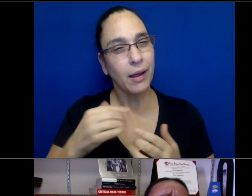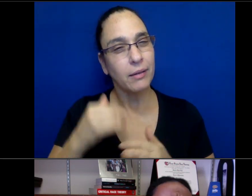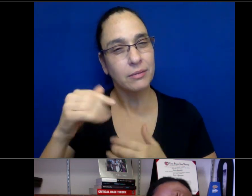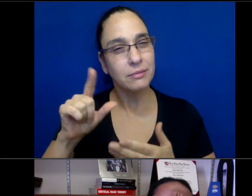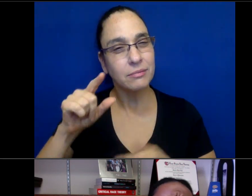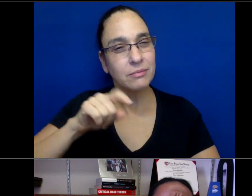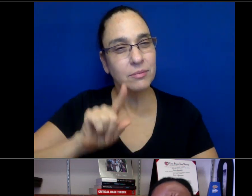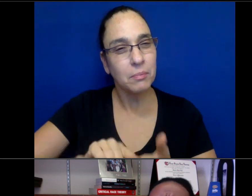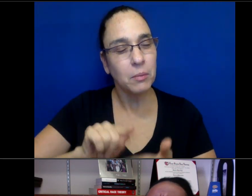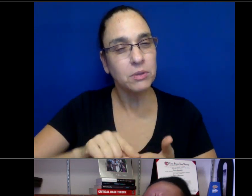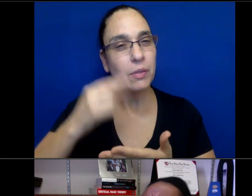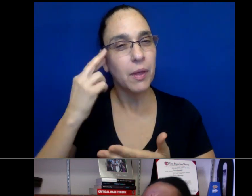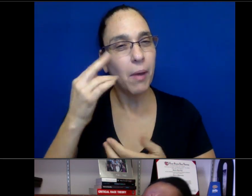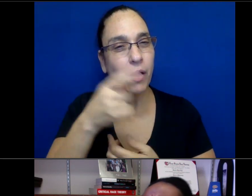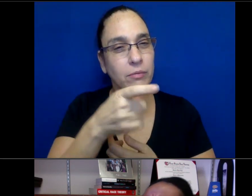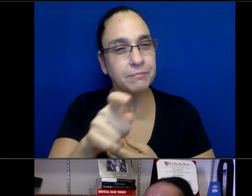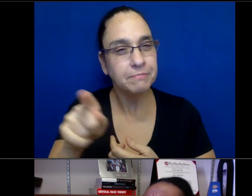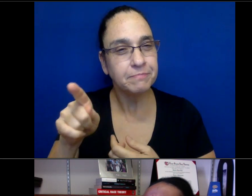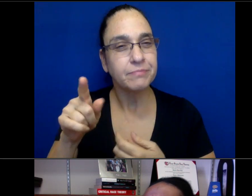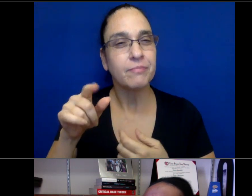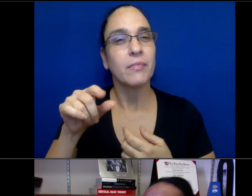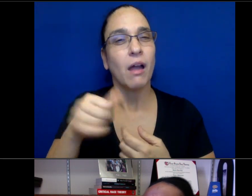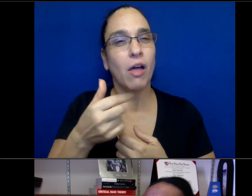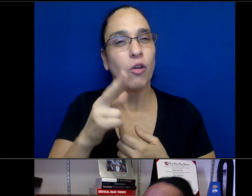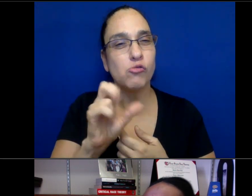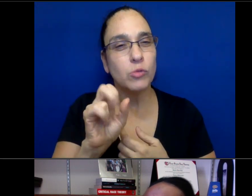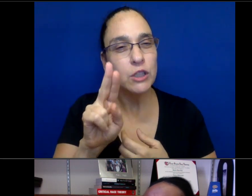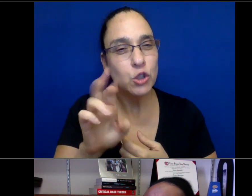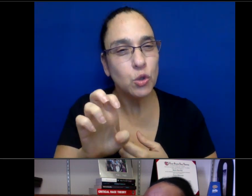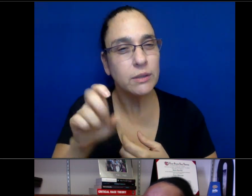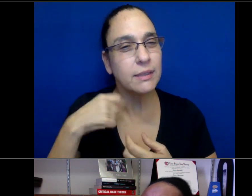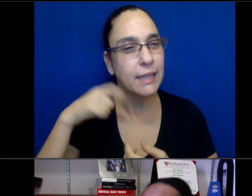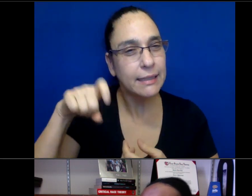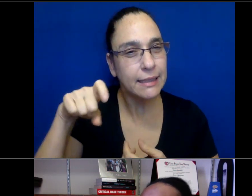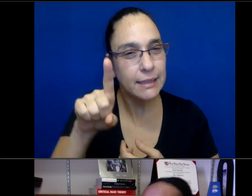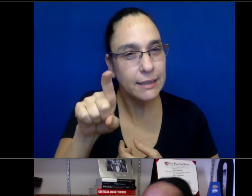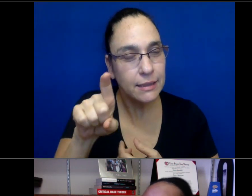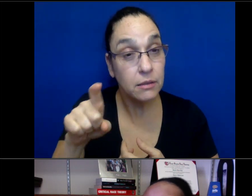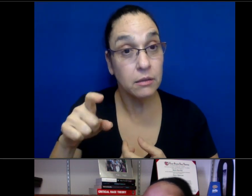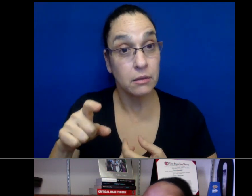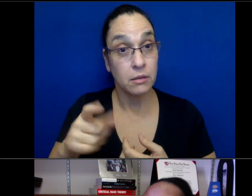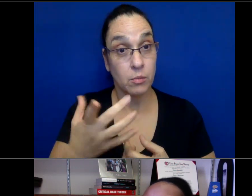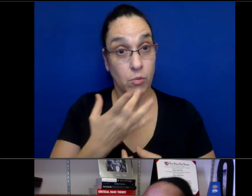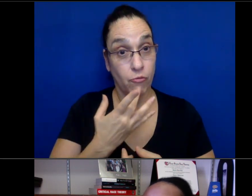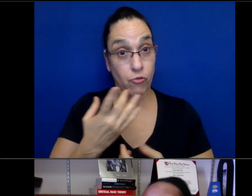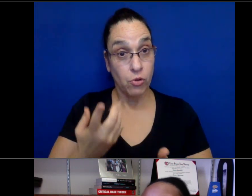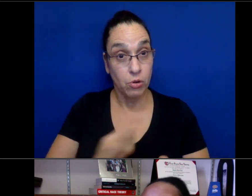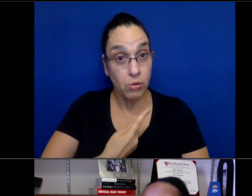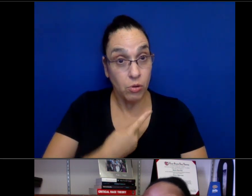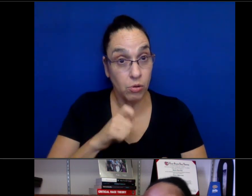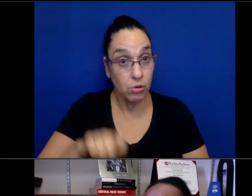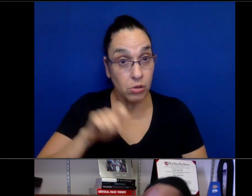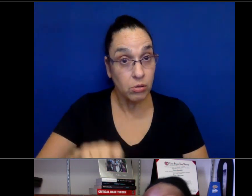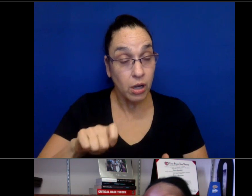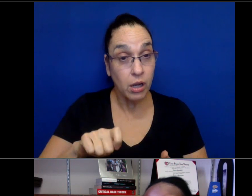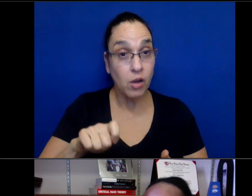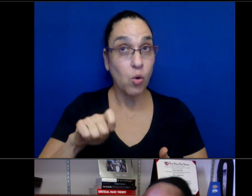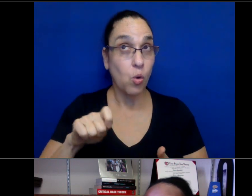what resources do I need, and am I publishing on my own, or am I also working on a